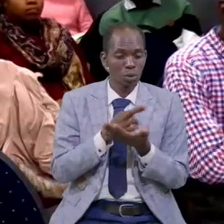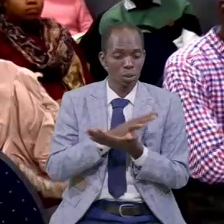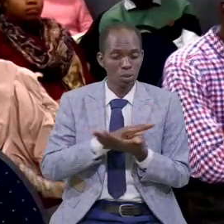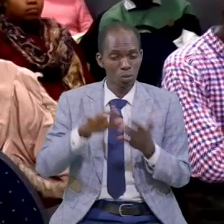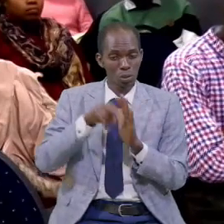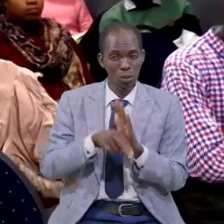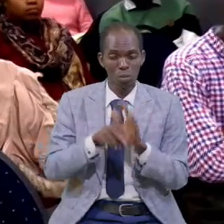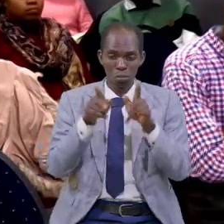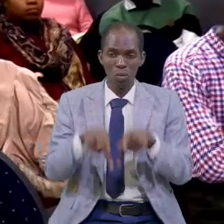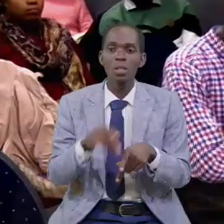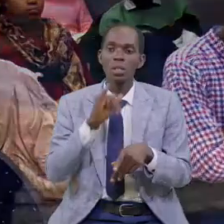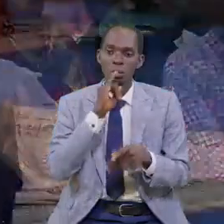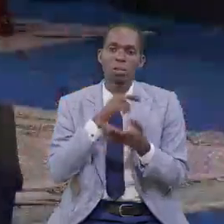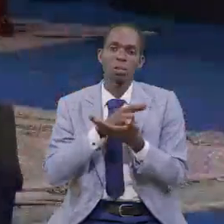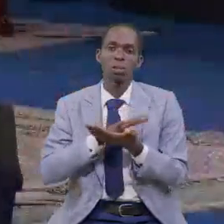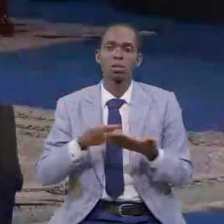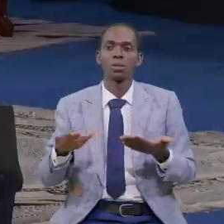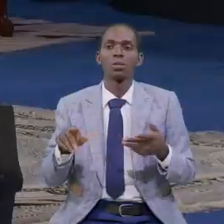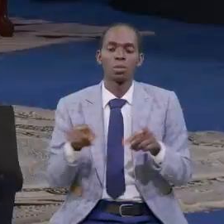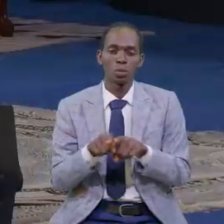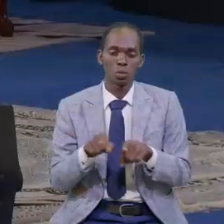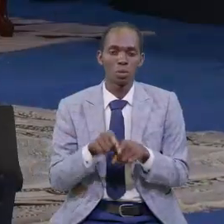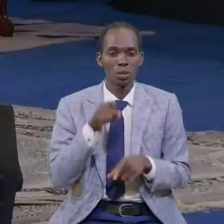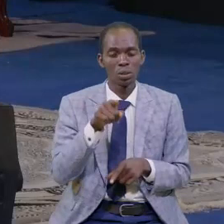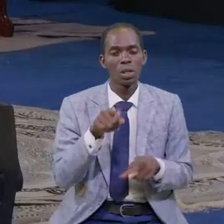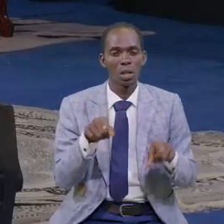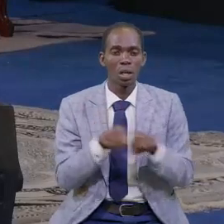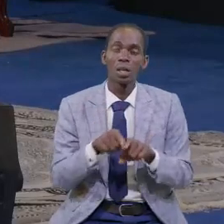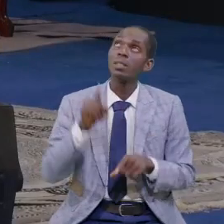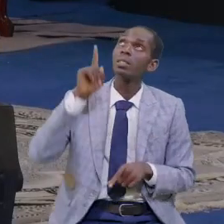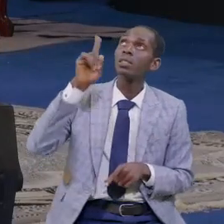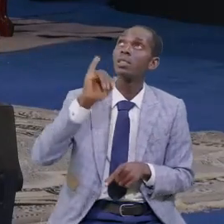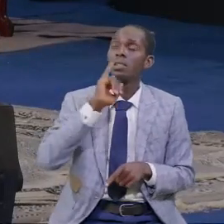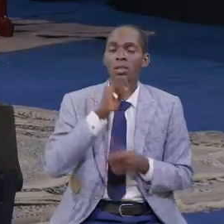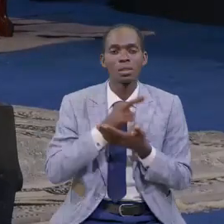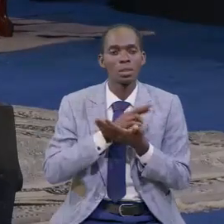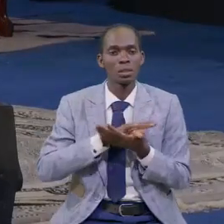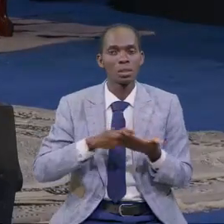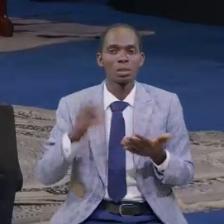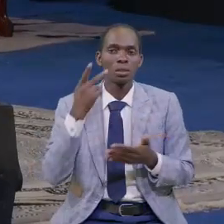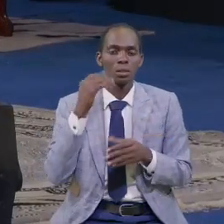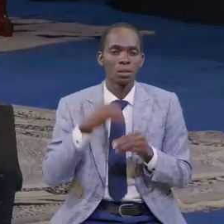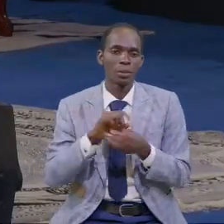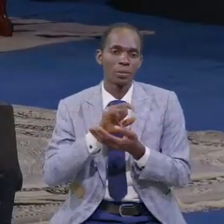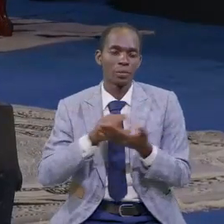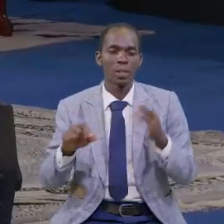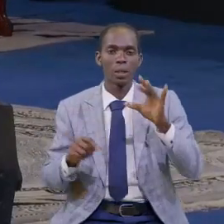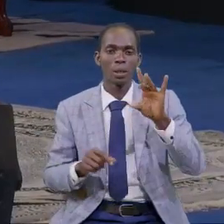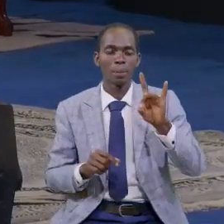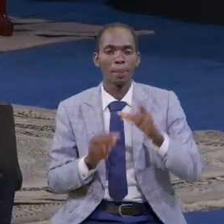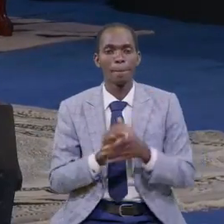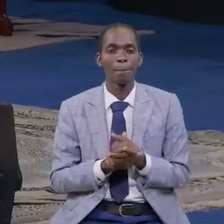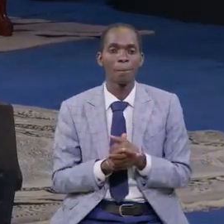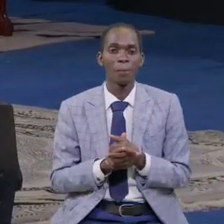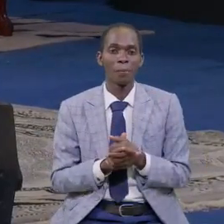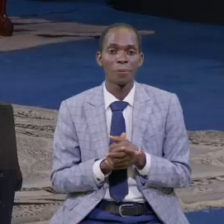he, as he is righteous. Look at verse 8. In verse 8, he that